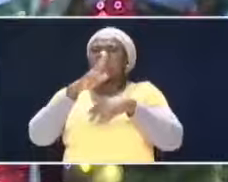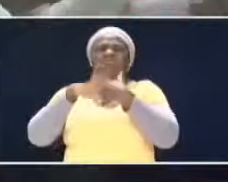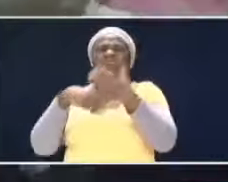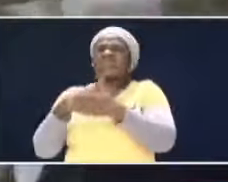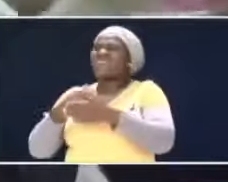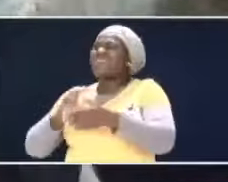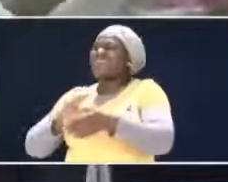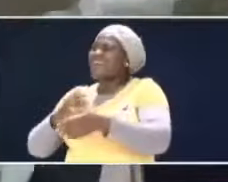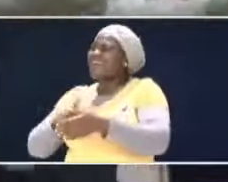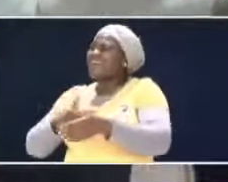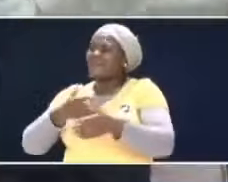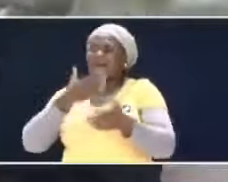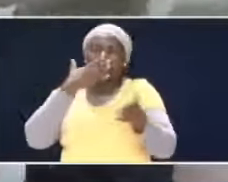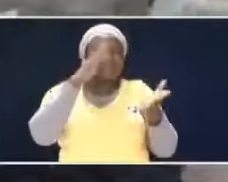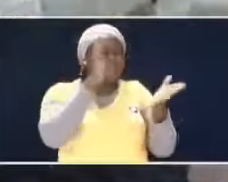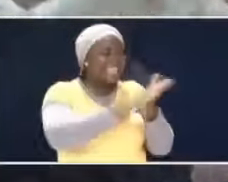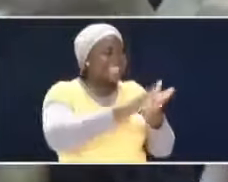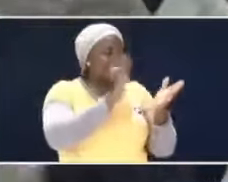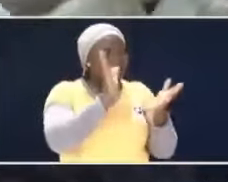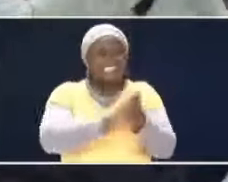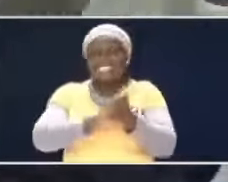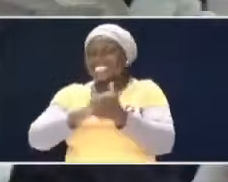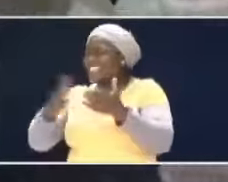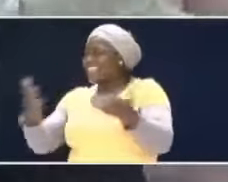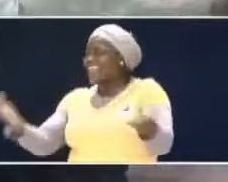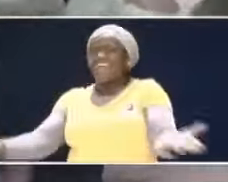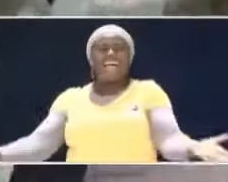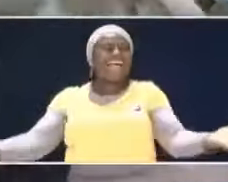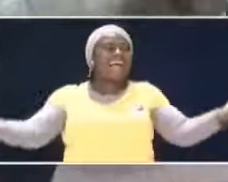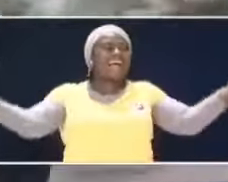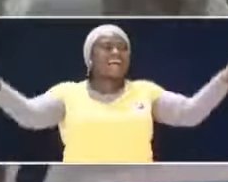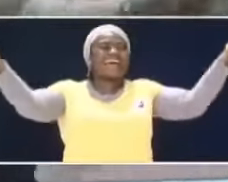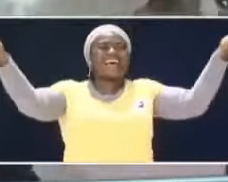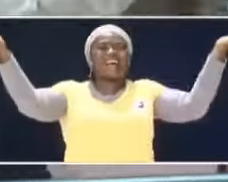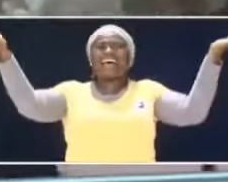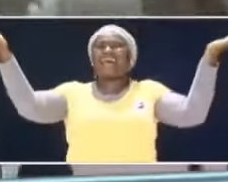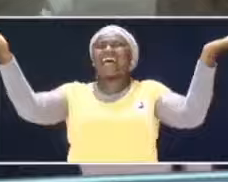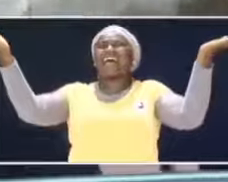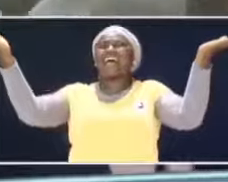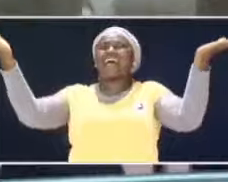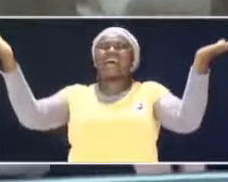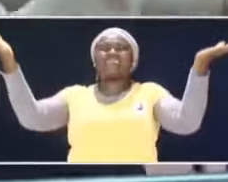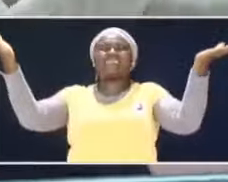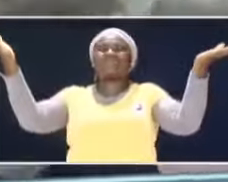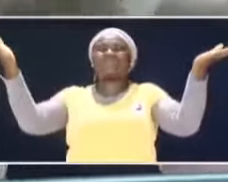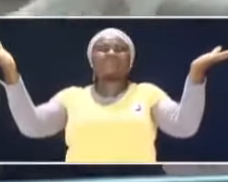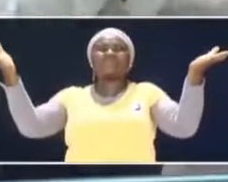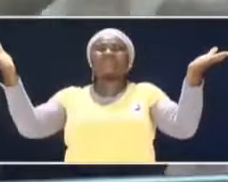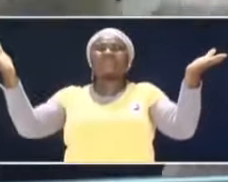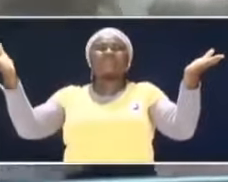On a prize, Sane Parodia Catalia, arise,